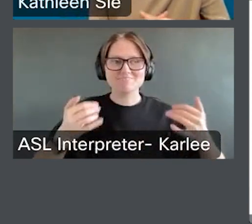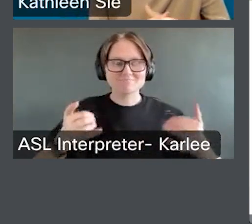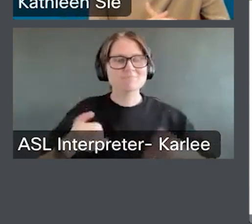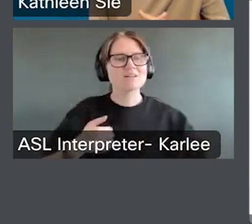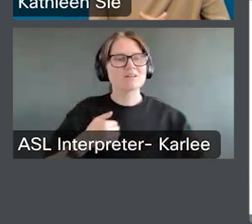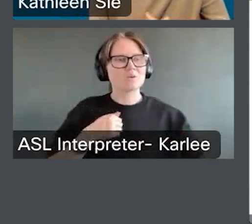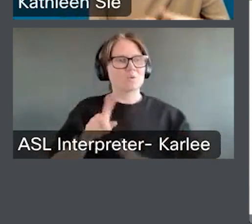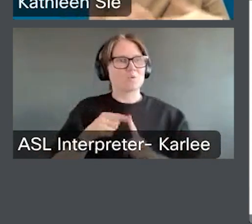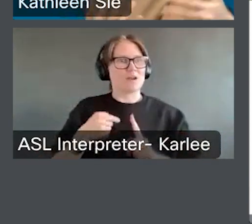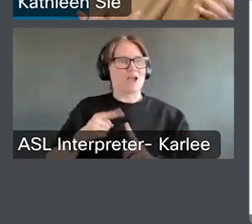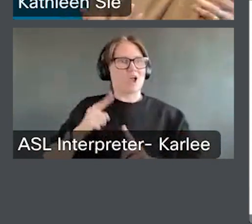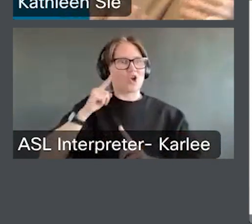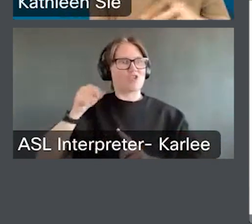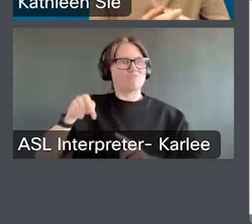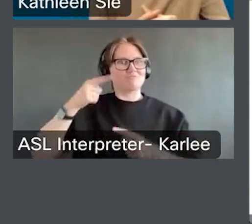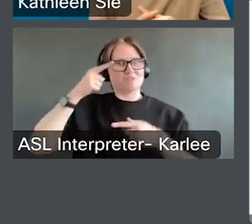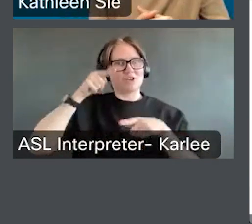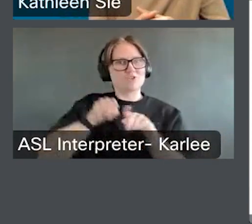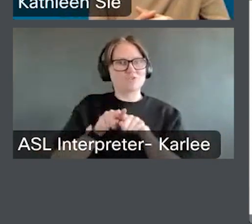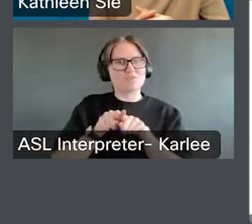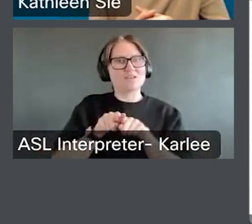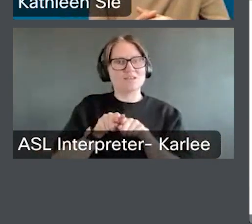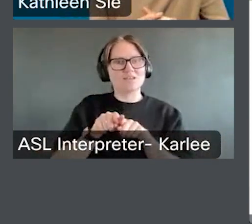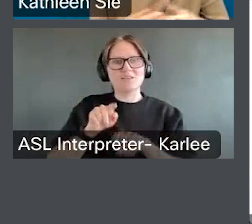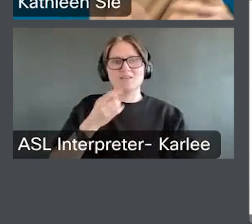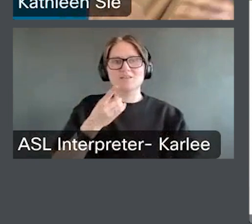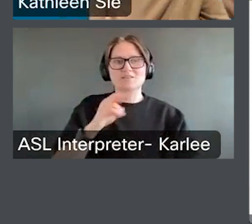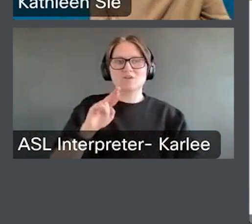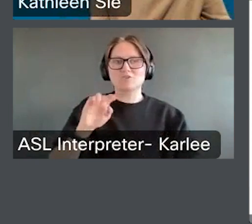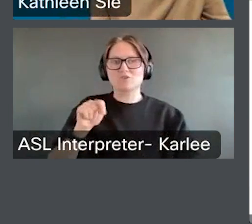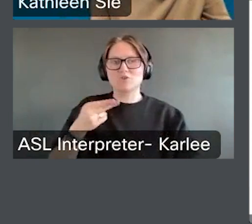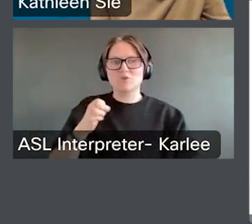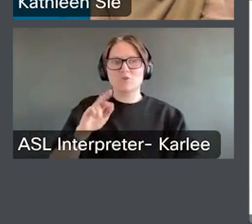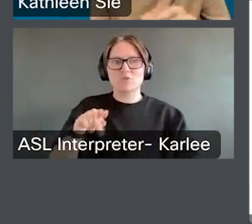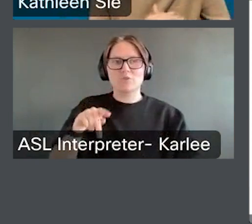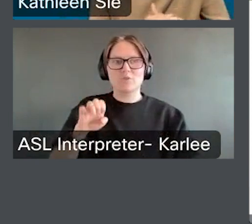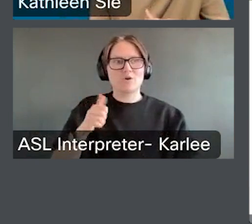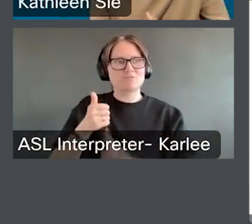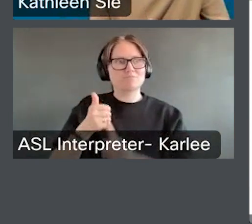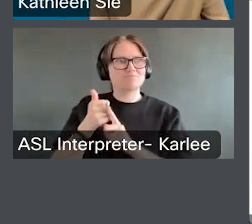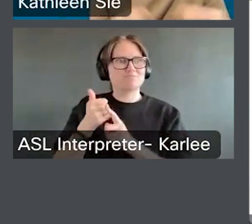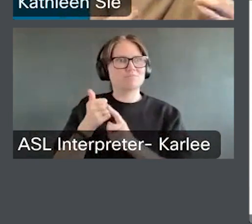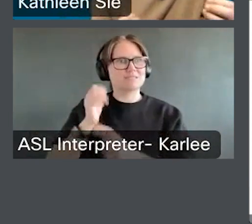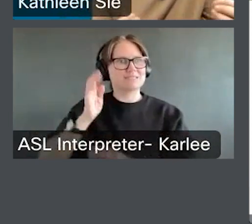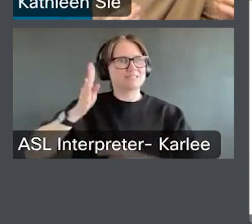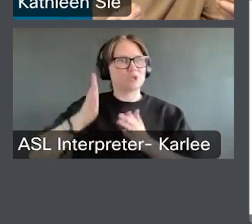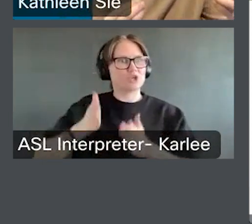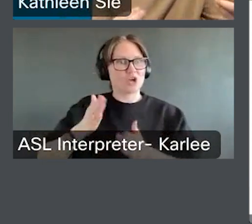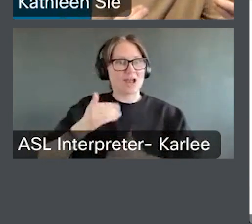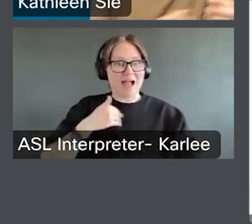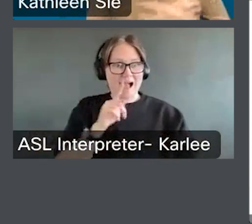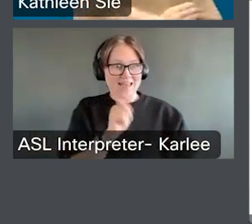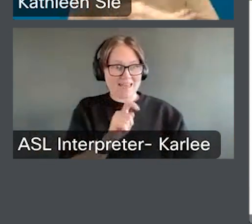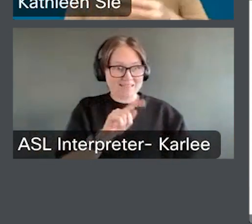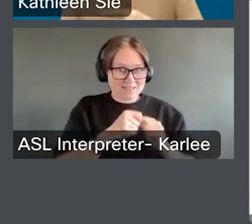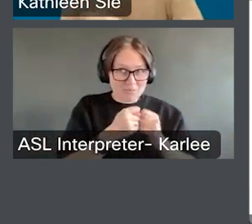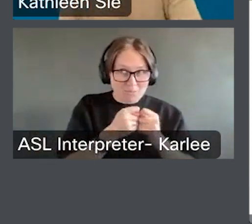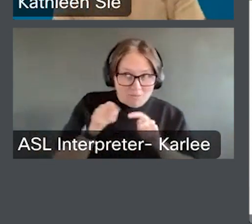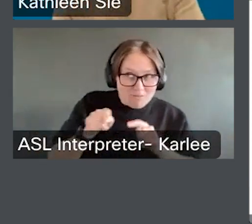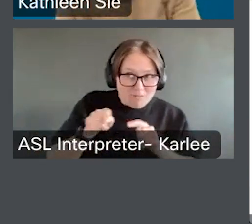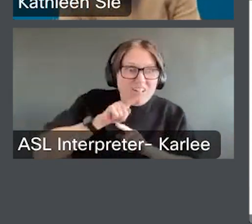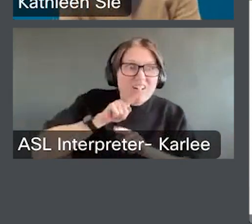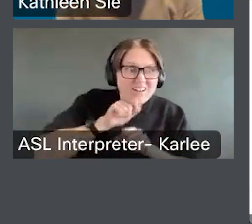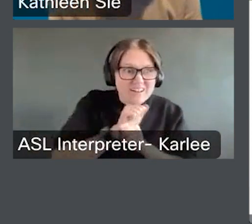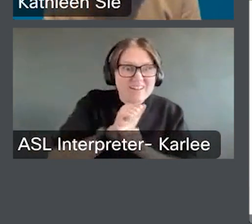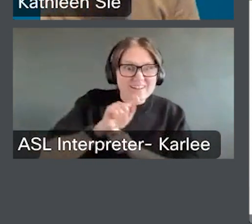to be our keynote speaker, I asked the team, the Dr. Tharp. So